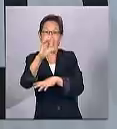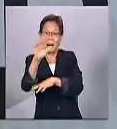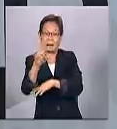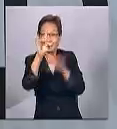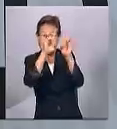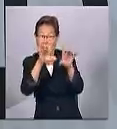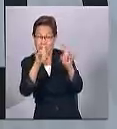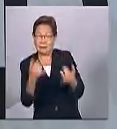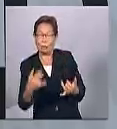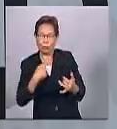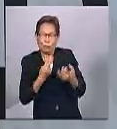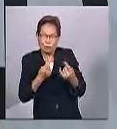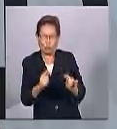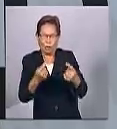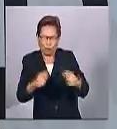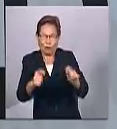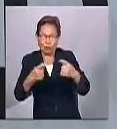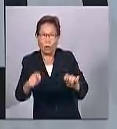the moment we tried our best to